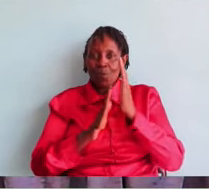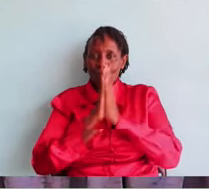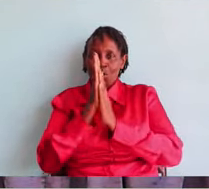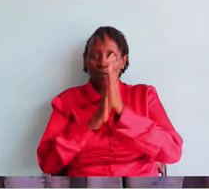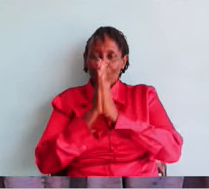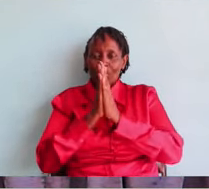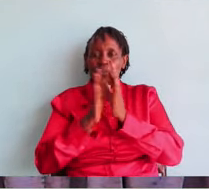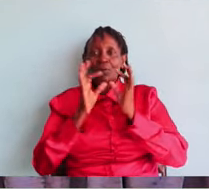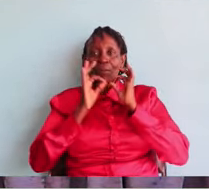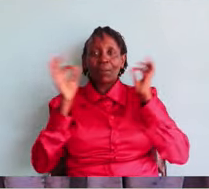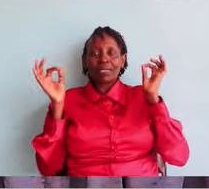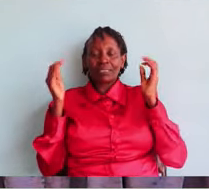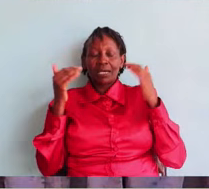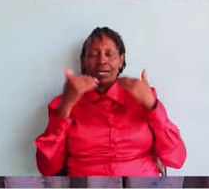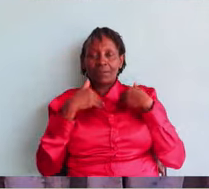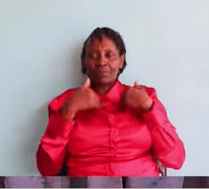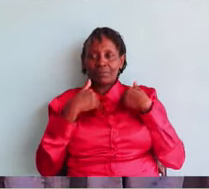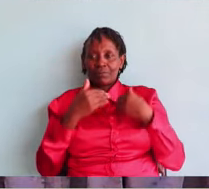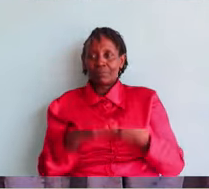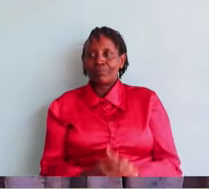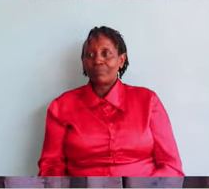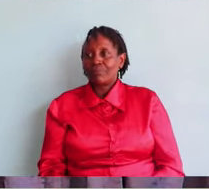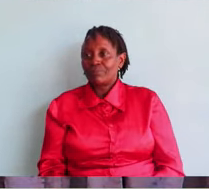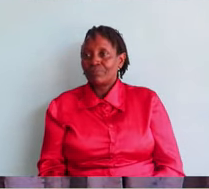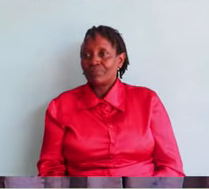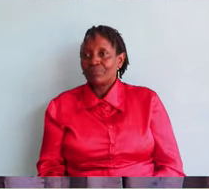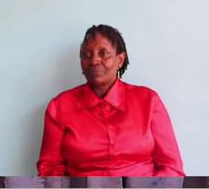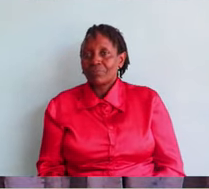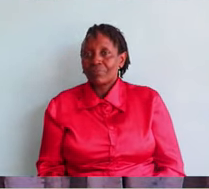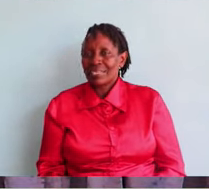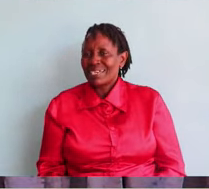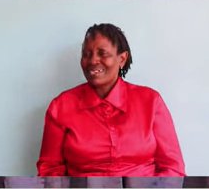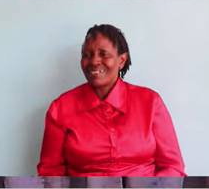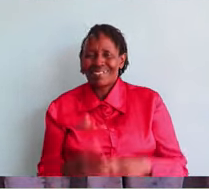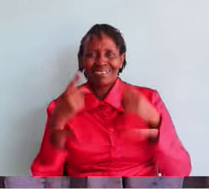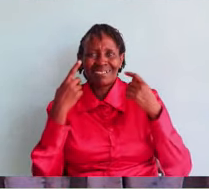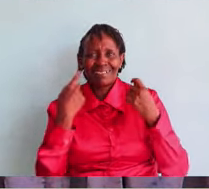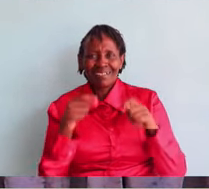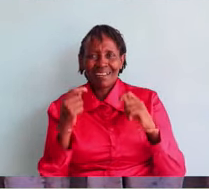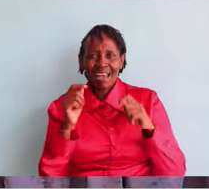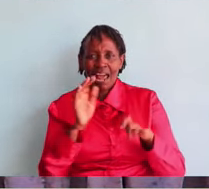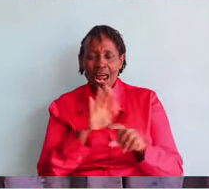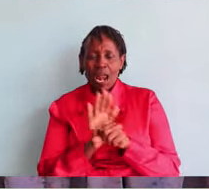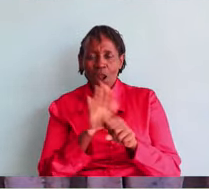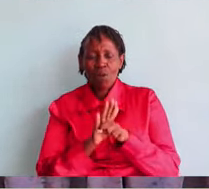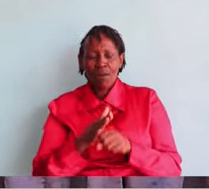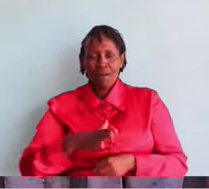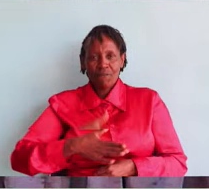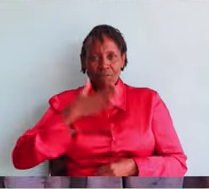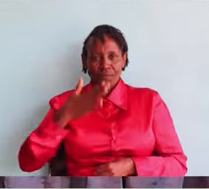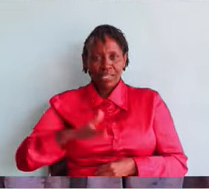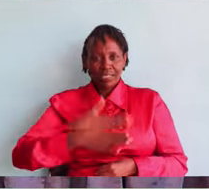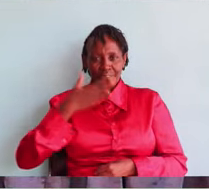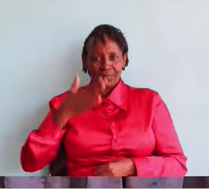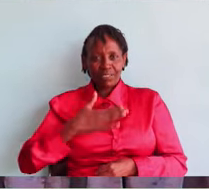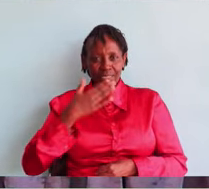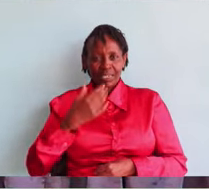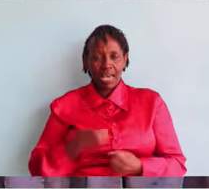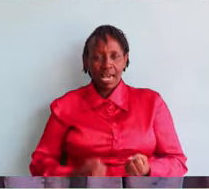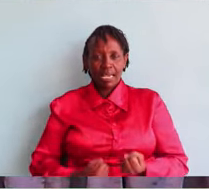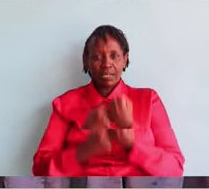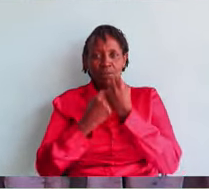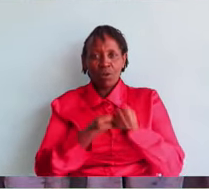various fellowships in KCC, the efforts that they make to visit and support those that are bereaved.